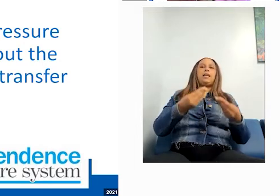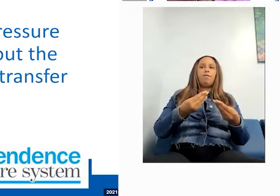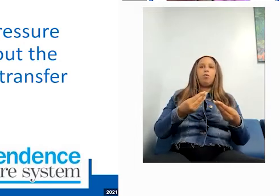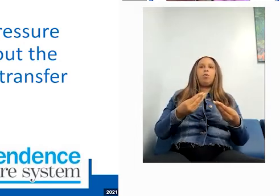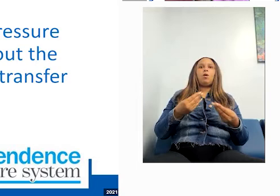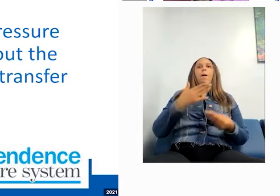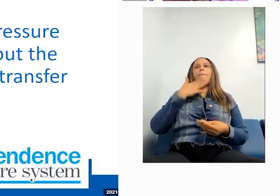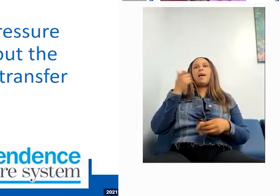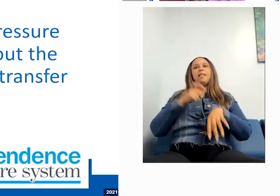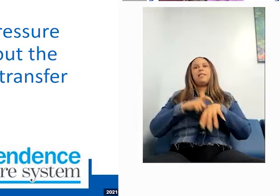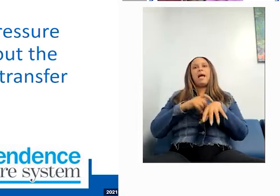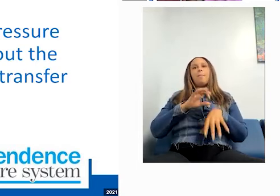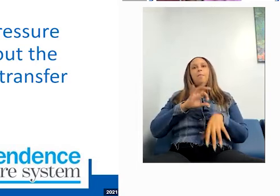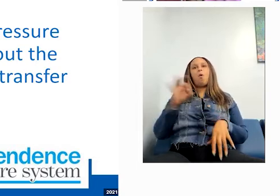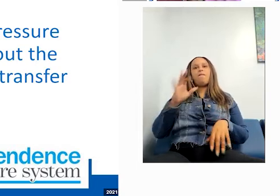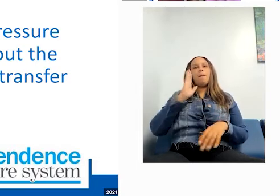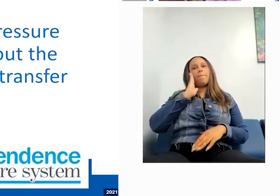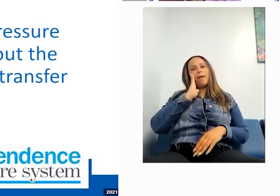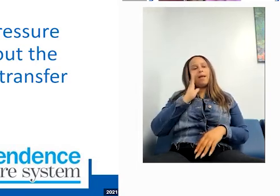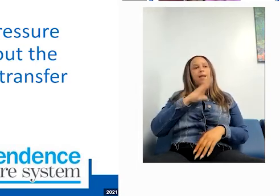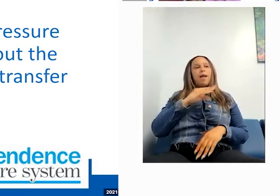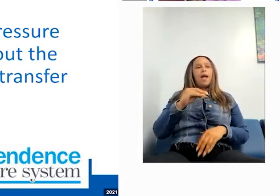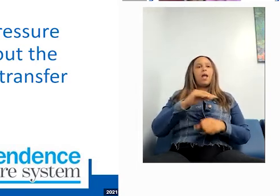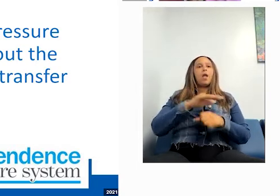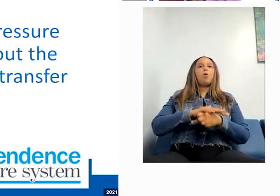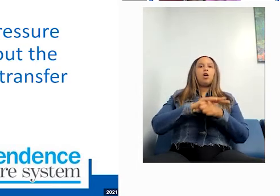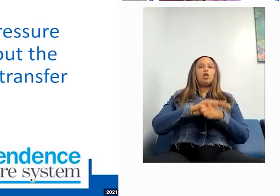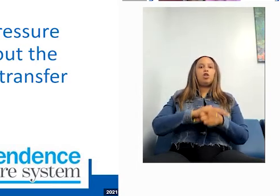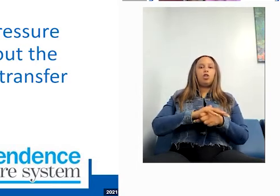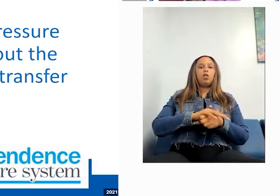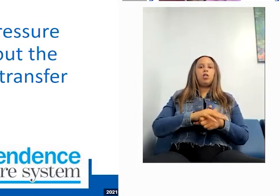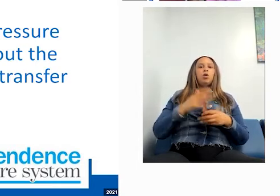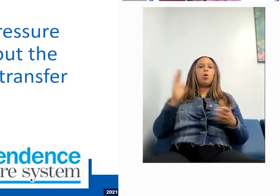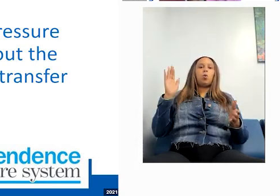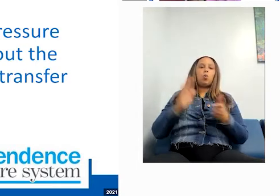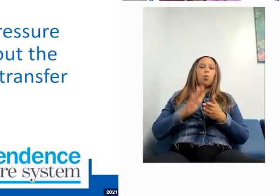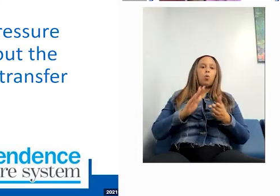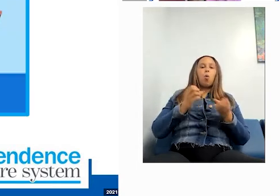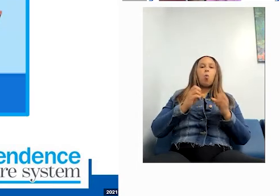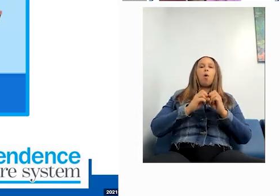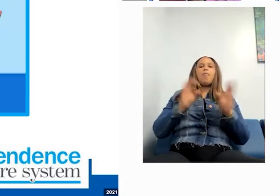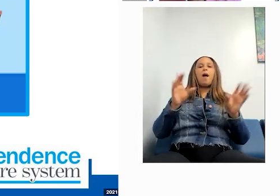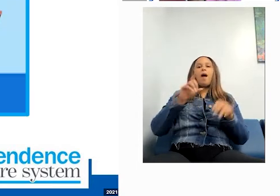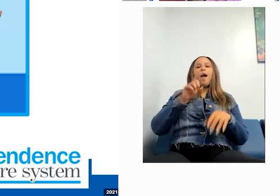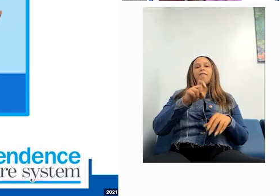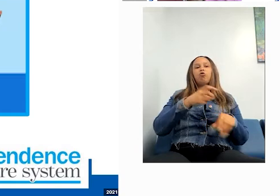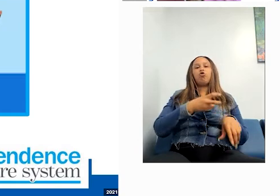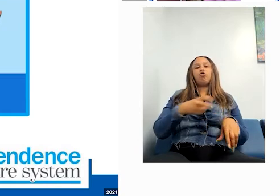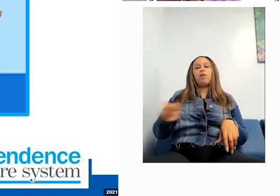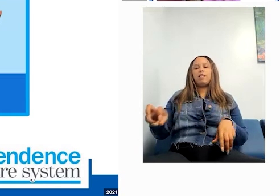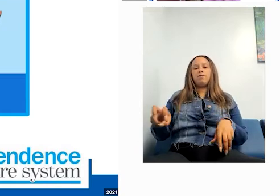and provides pressure relief without having to transfer the person.